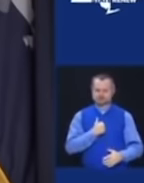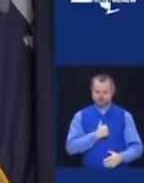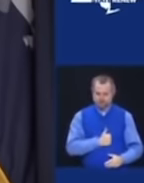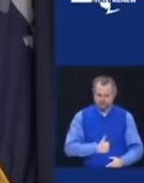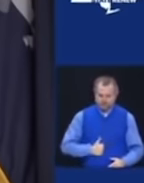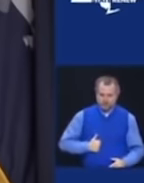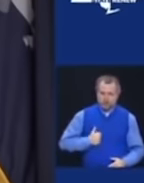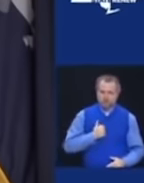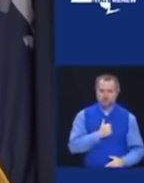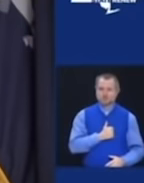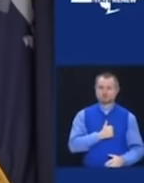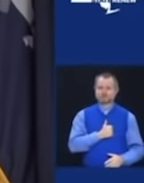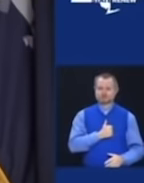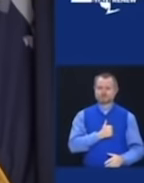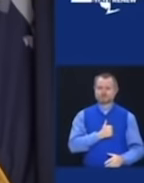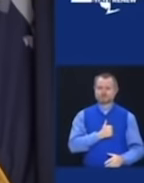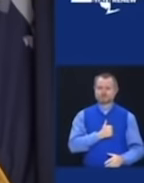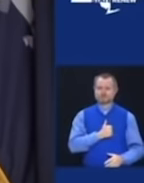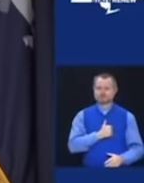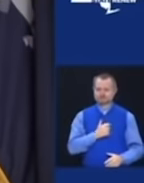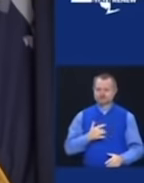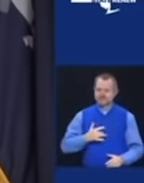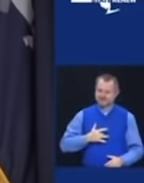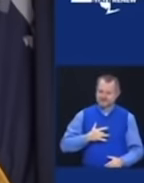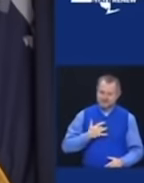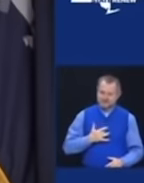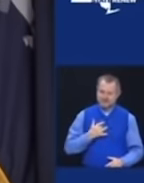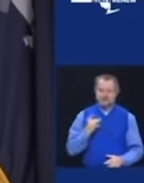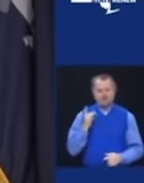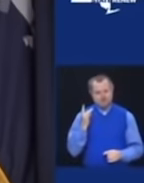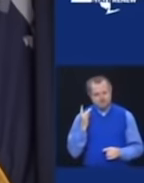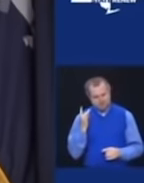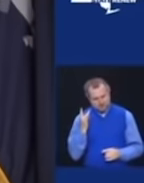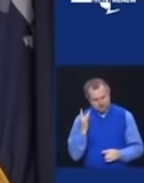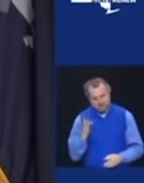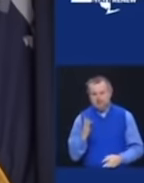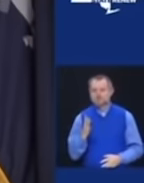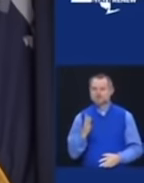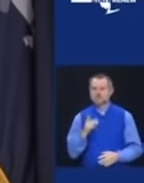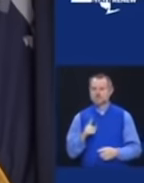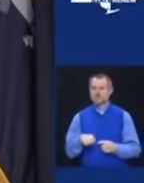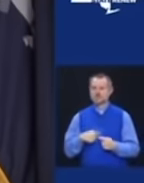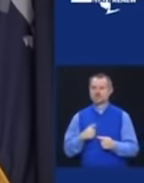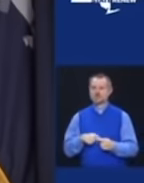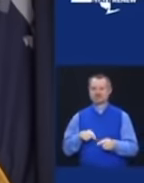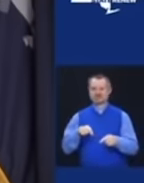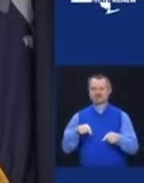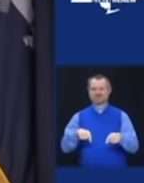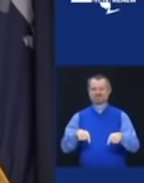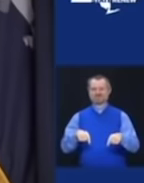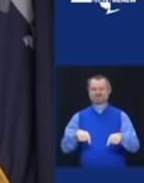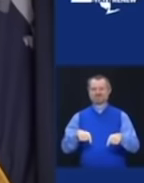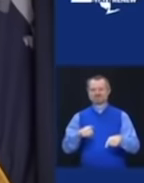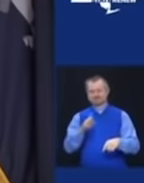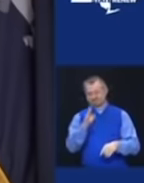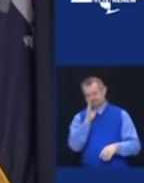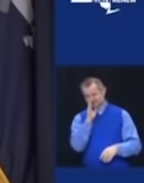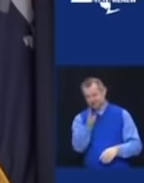I feel awful about it, and frankly, I